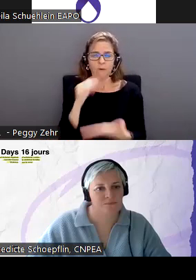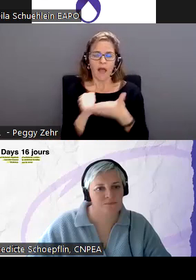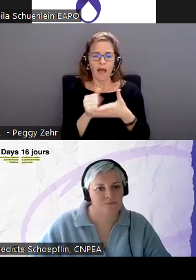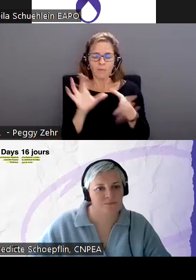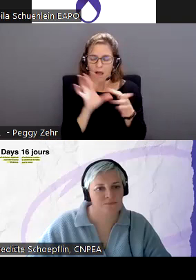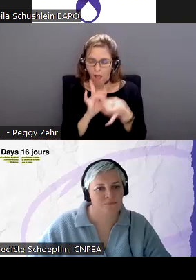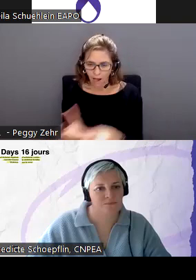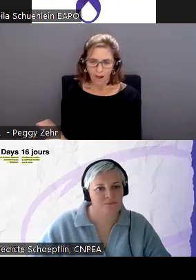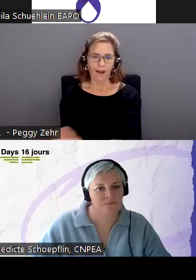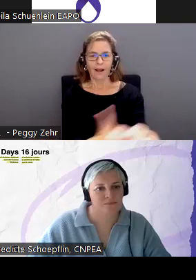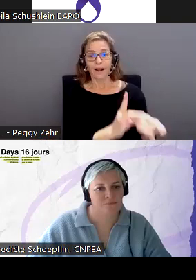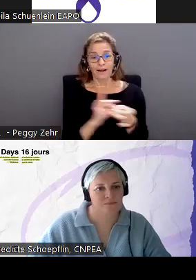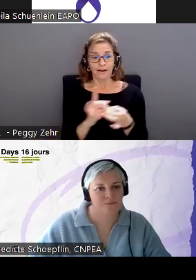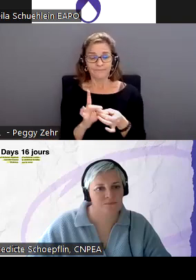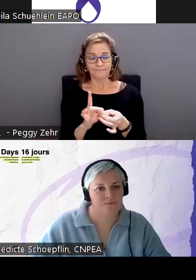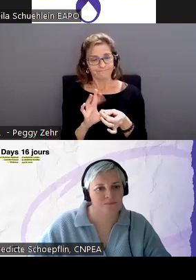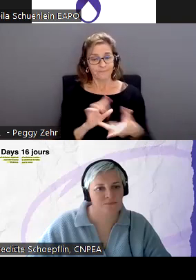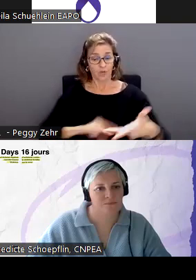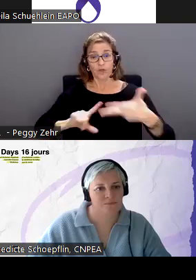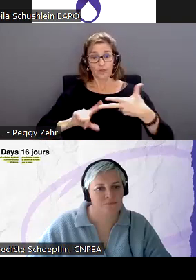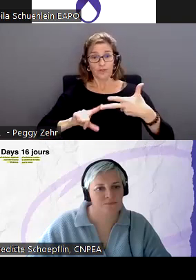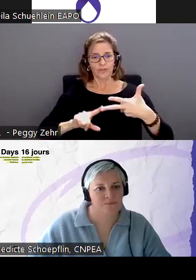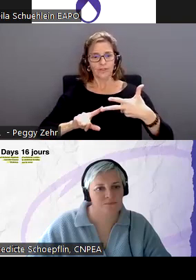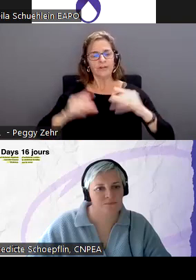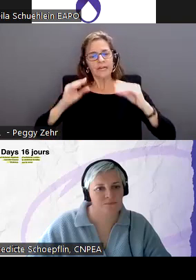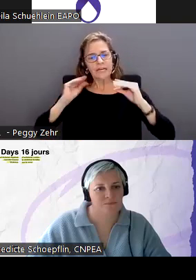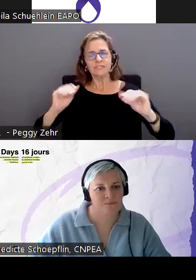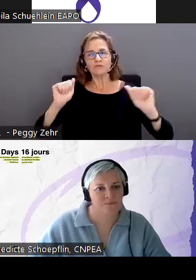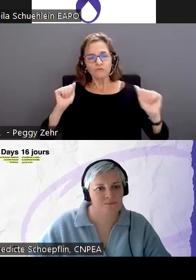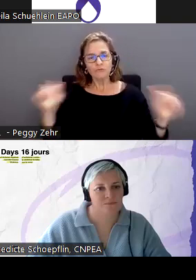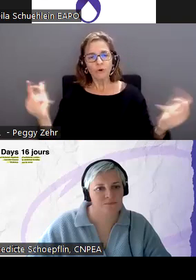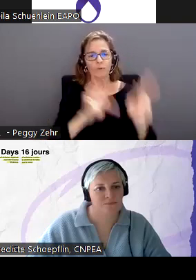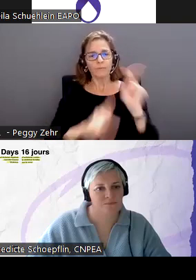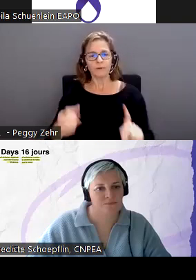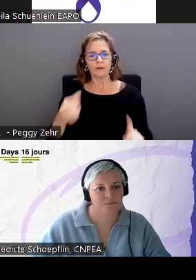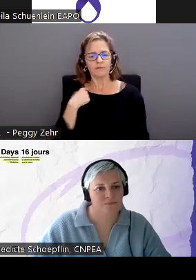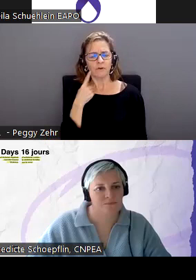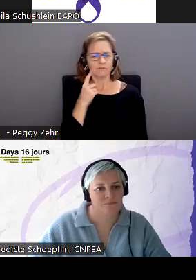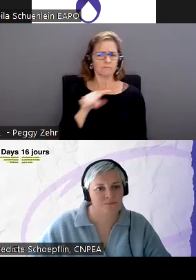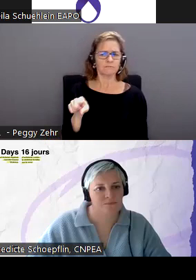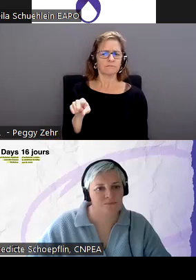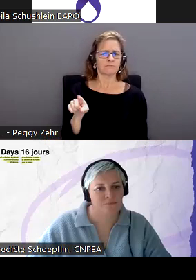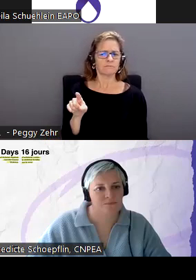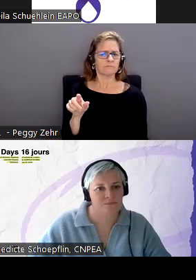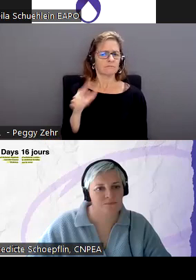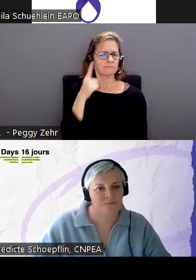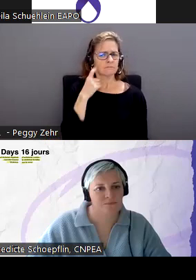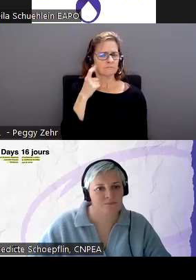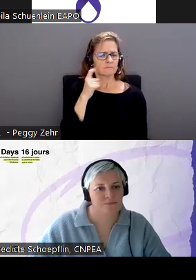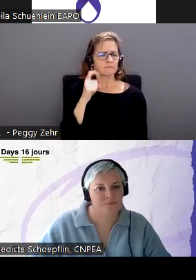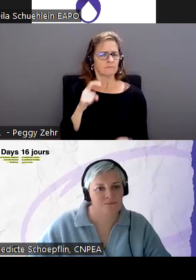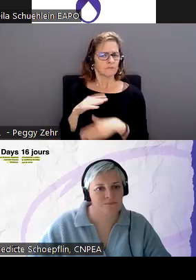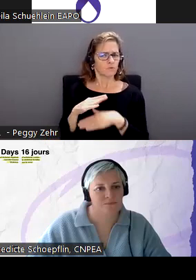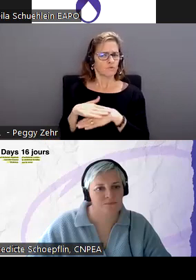the last one is about teaching everyone to be able to recognize warning signs of abuse and neglect, how to respond safely and effectively, and where to